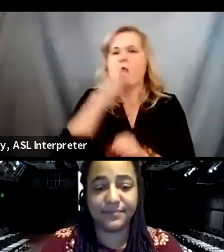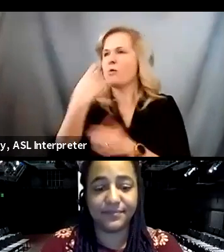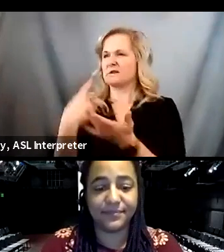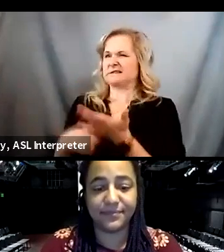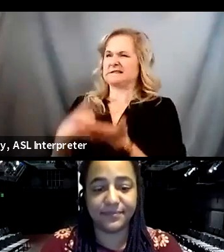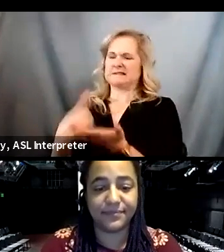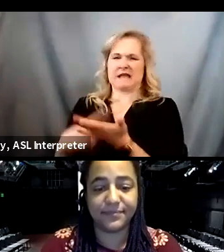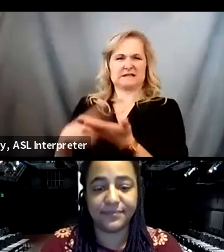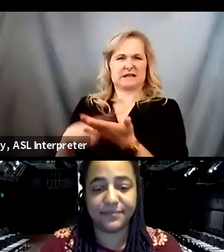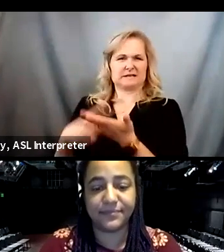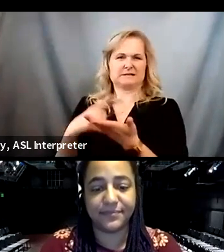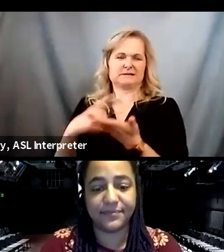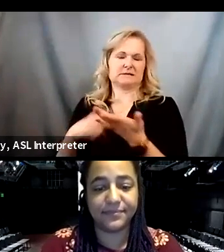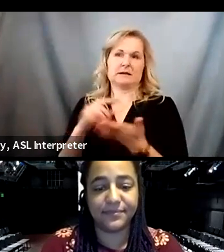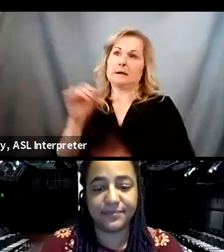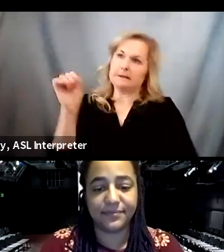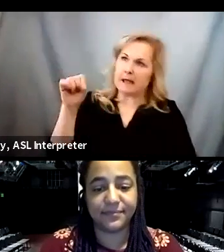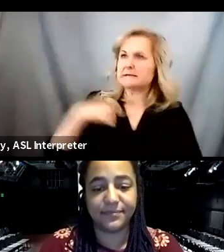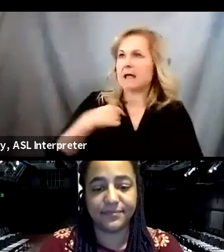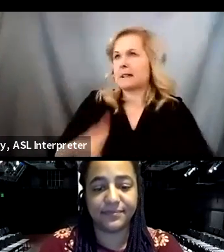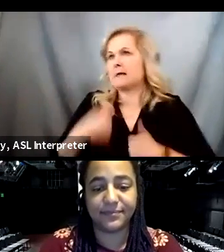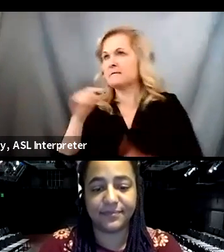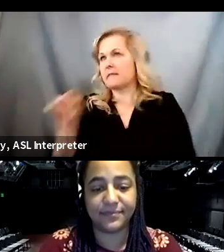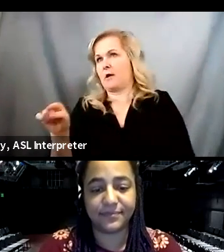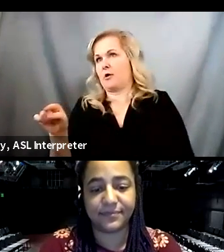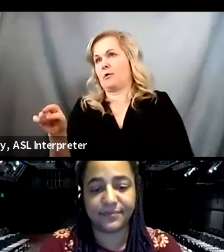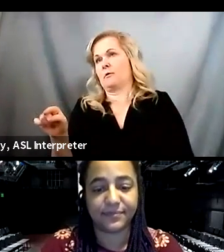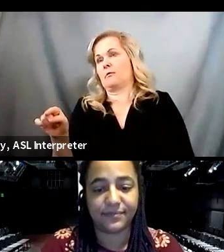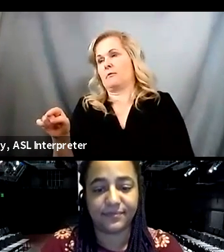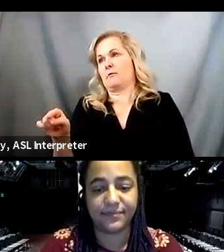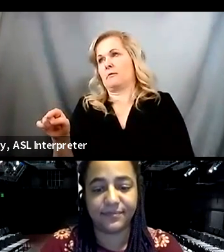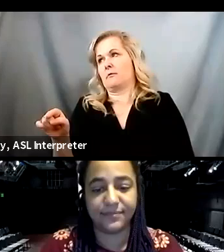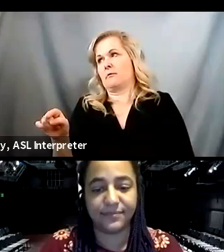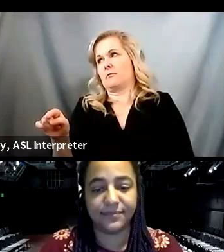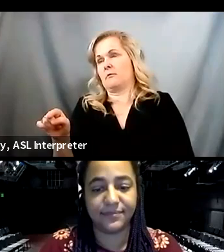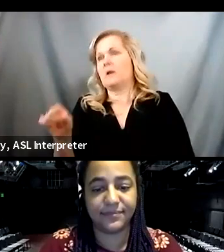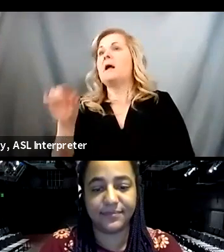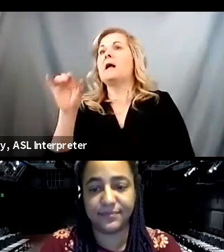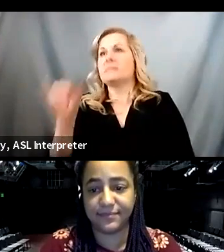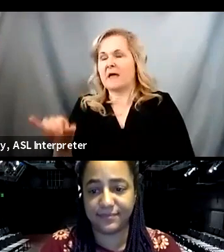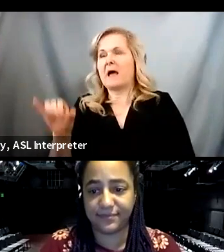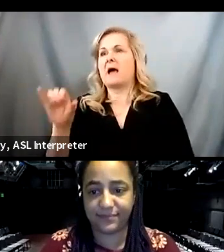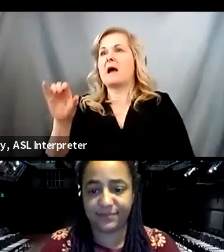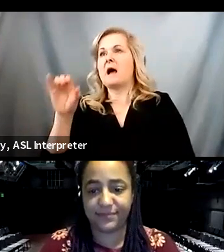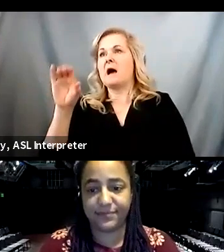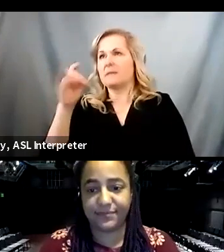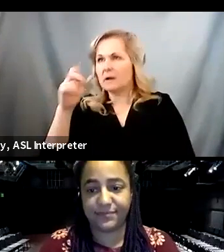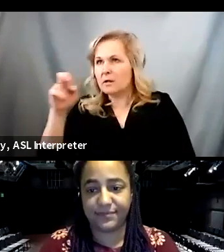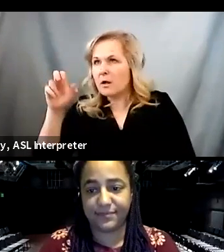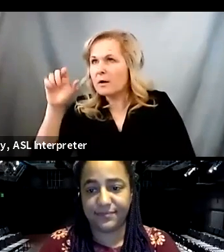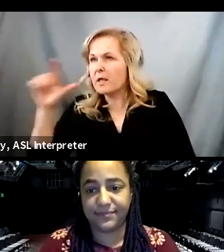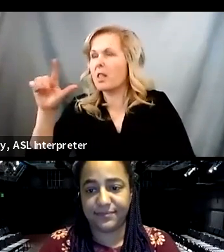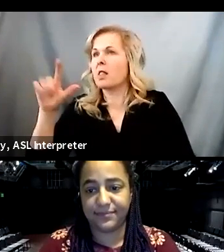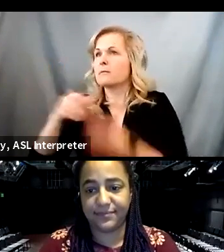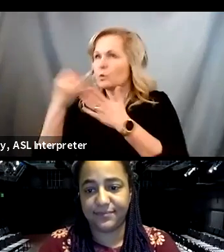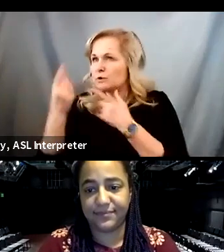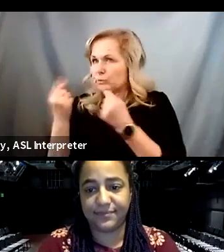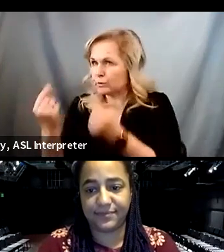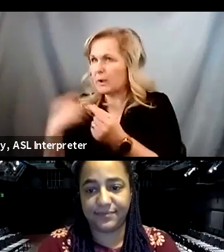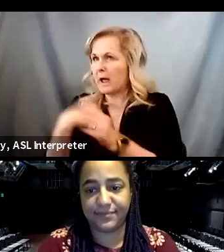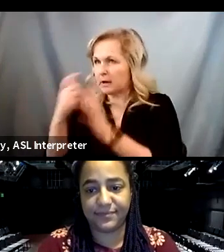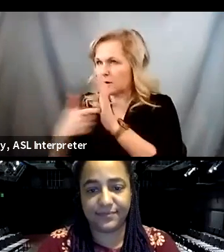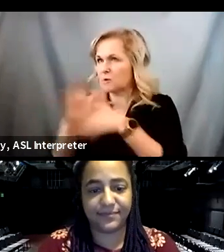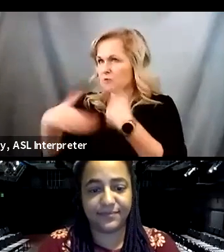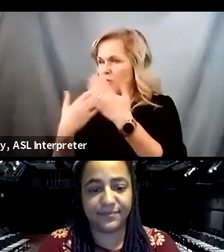about, well, yes, I live here and, you know, this is what the colonial project's done and I acknowledge all this